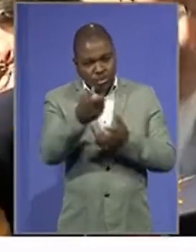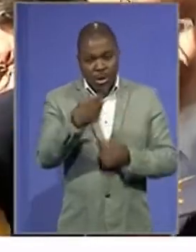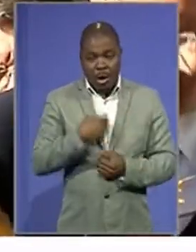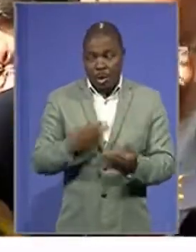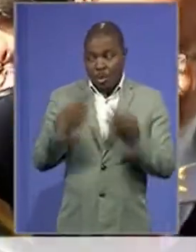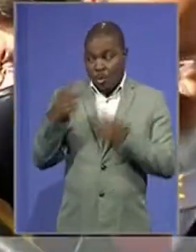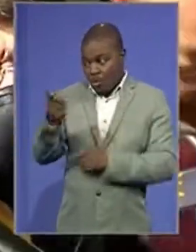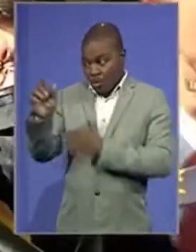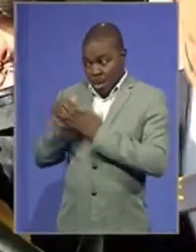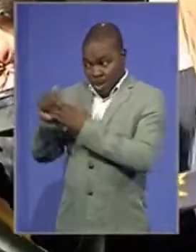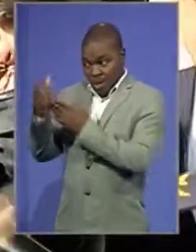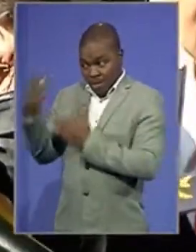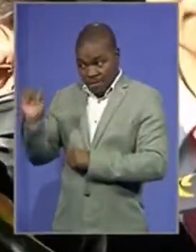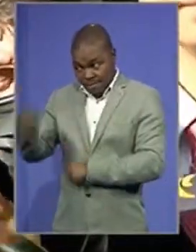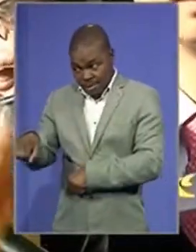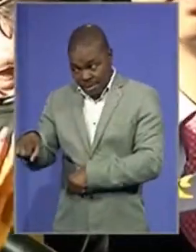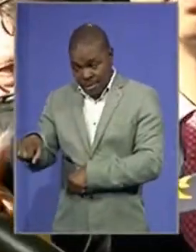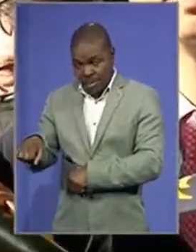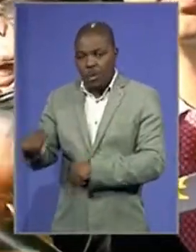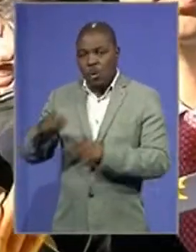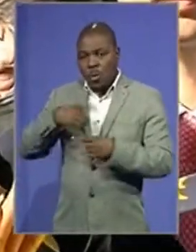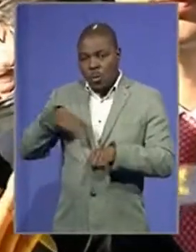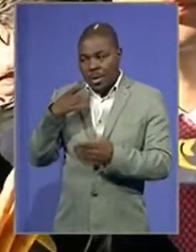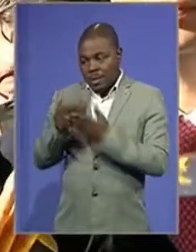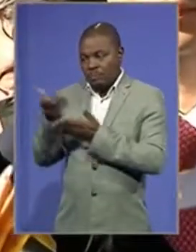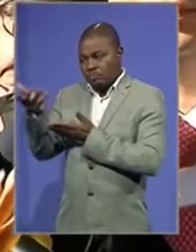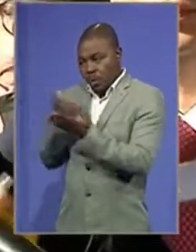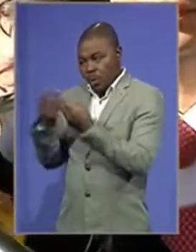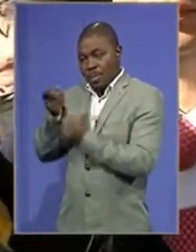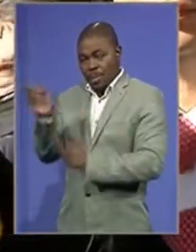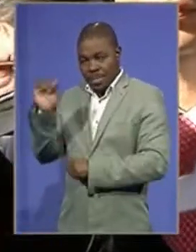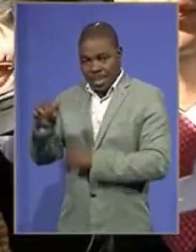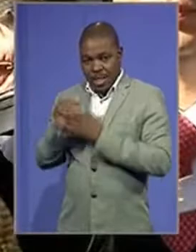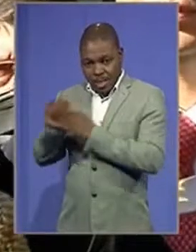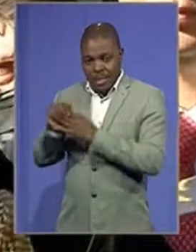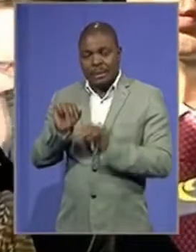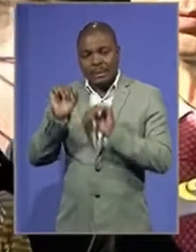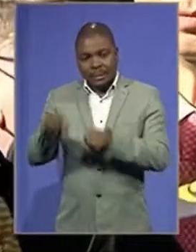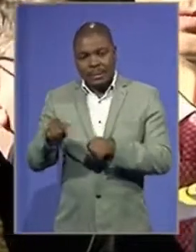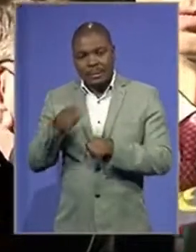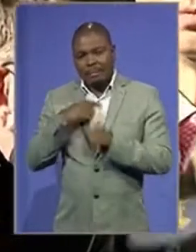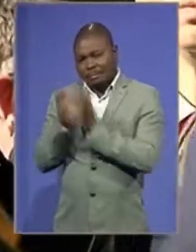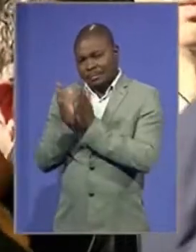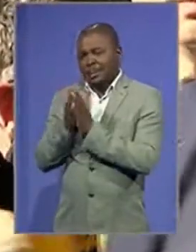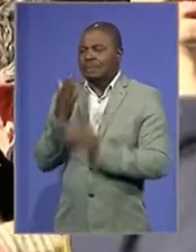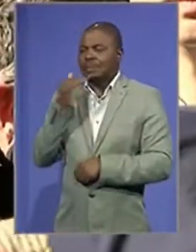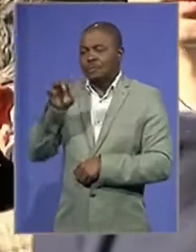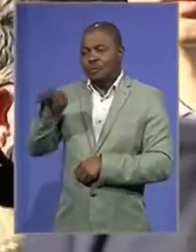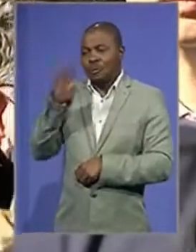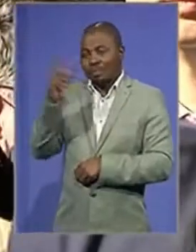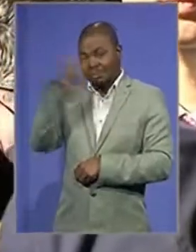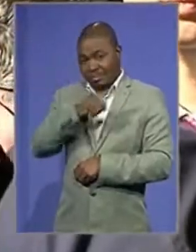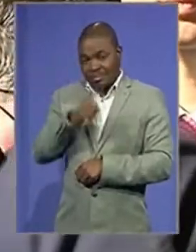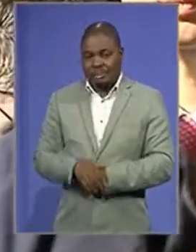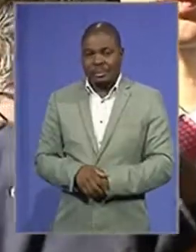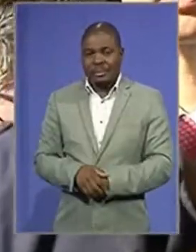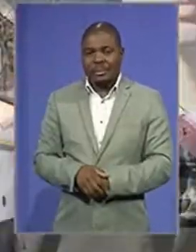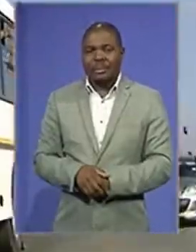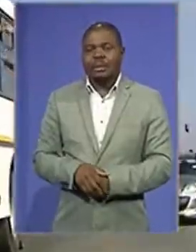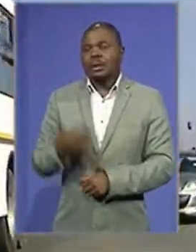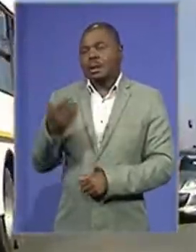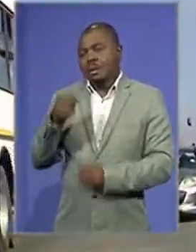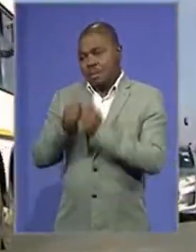le leadership akere. E re tlo liaisang le bona akere. Yeah, re kopa le re fe 14 days about